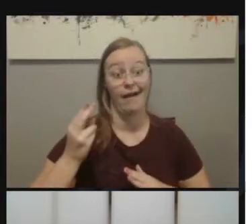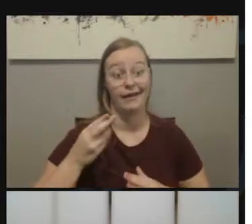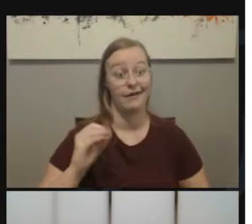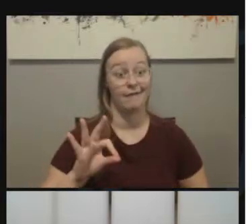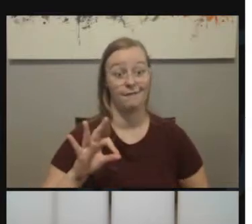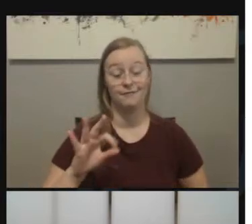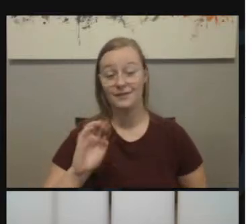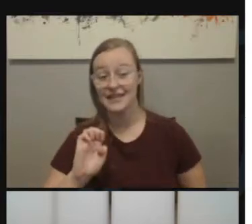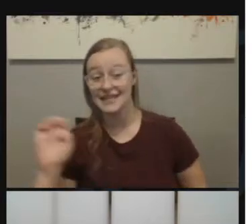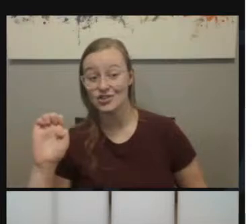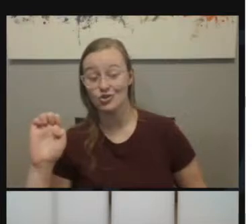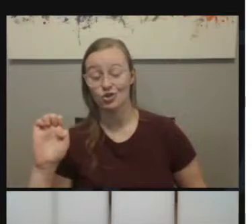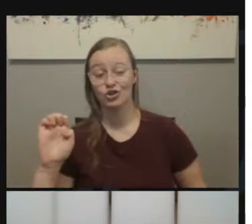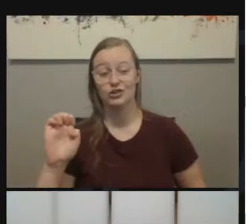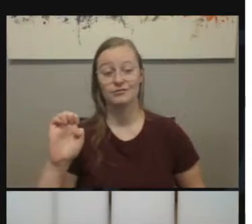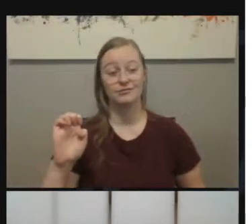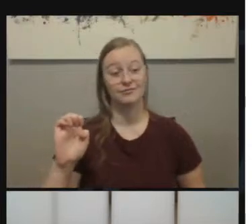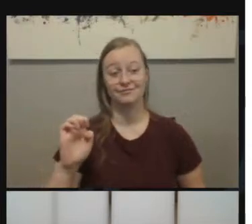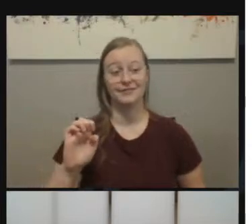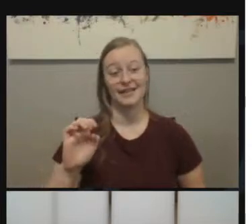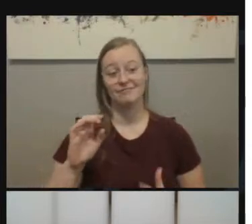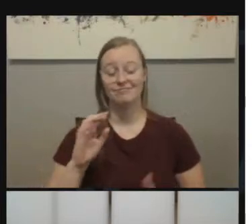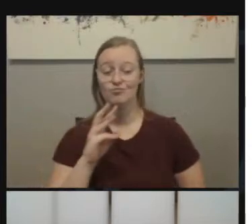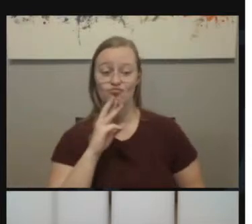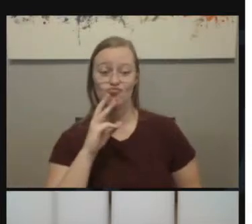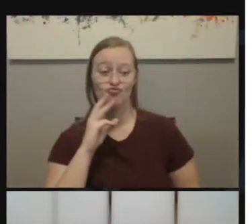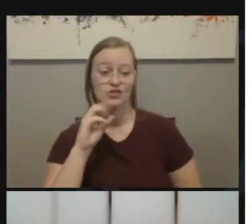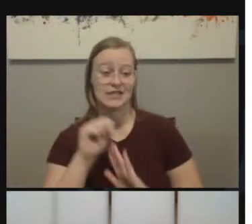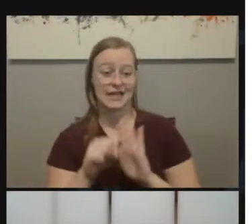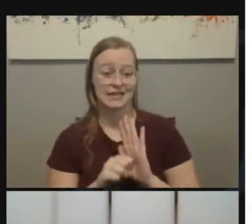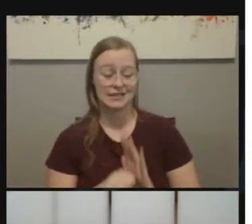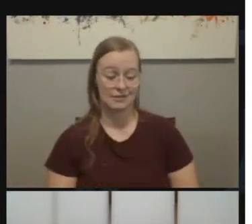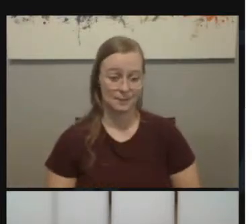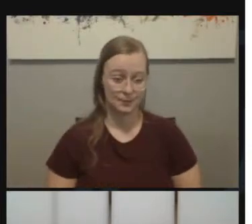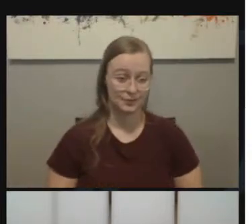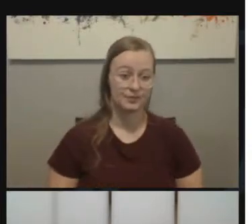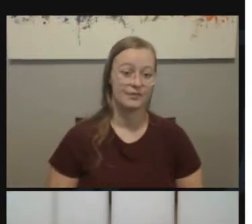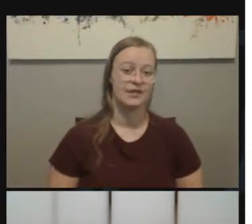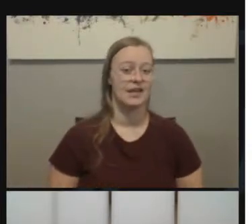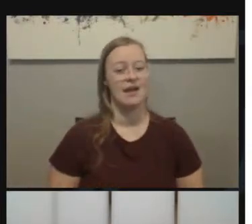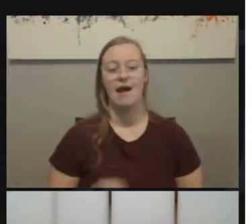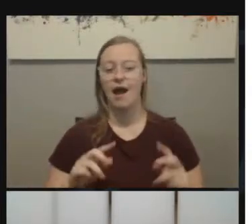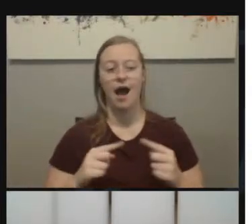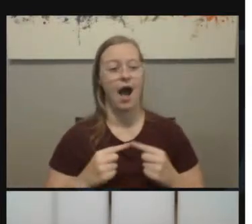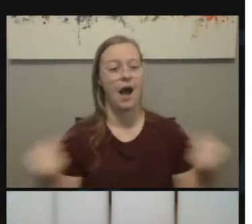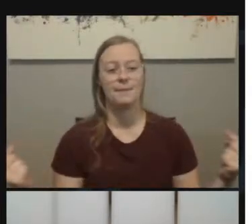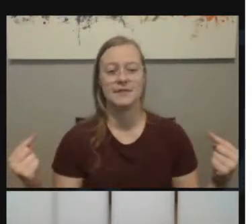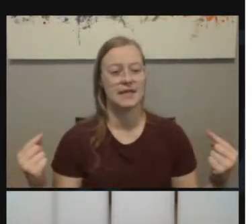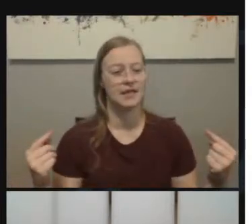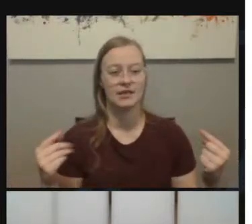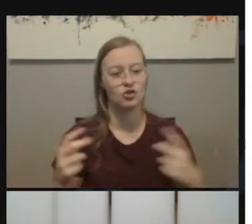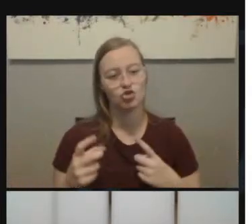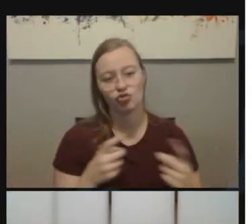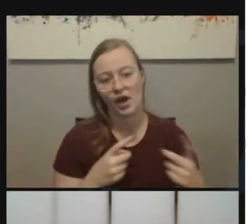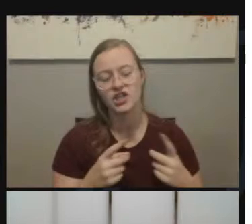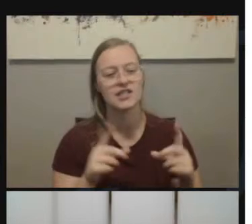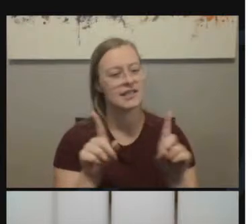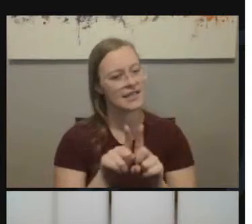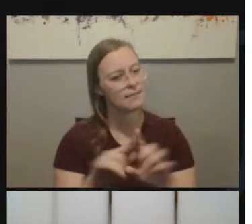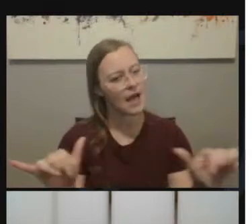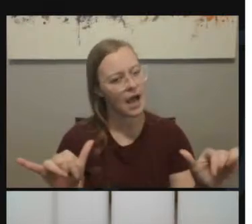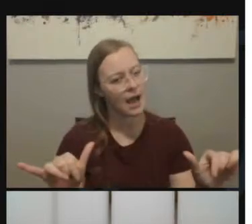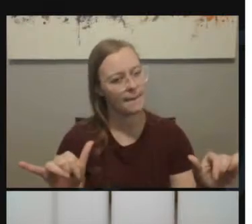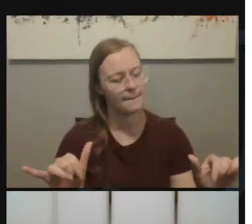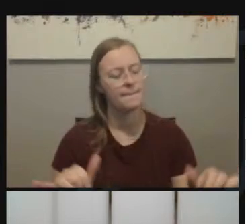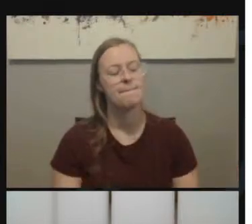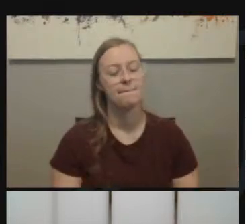eastern seaboard states, going in opposite directions, it seems, at the same time,